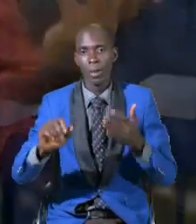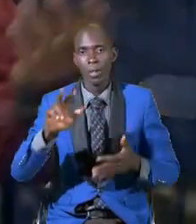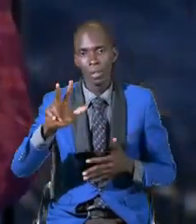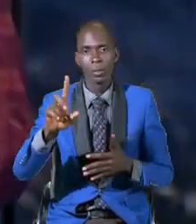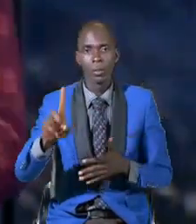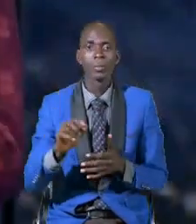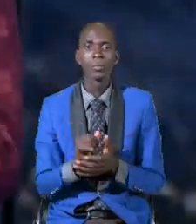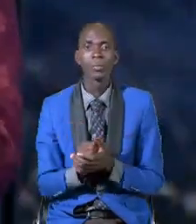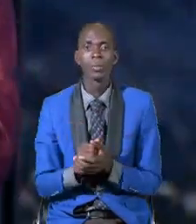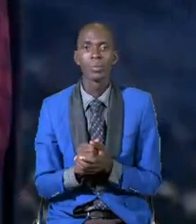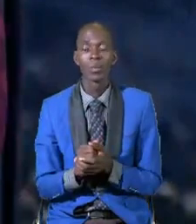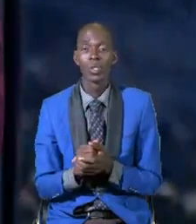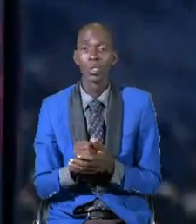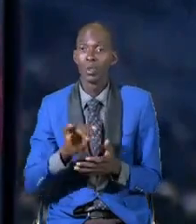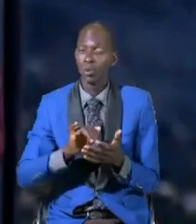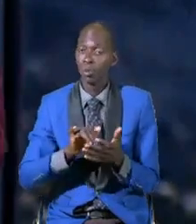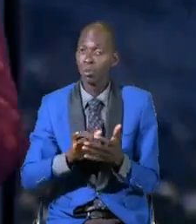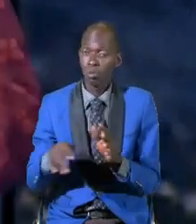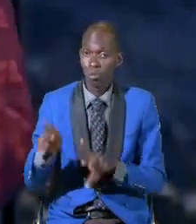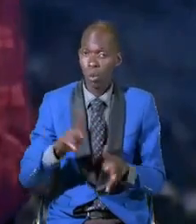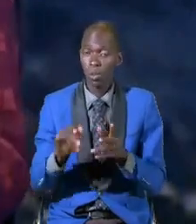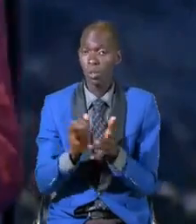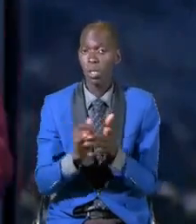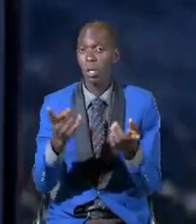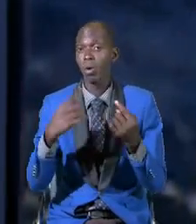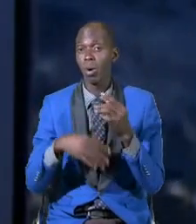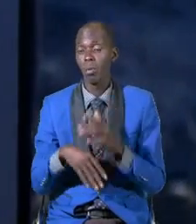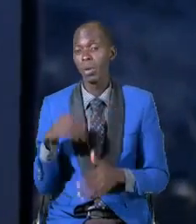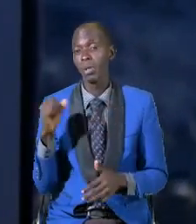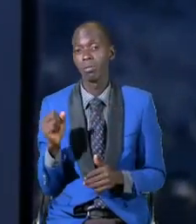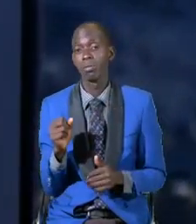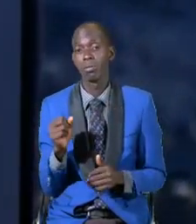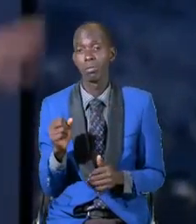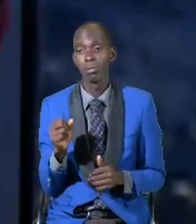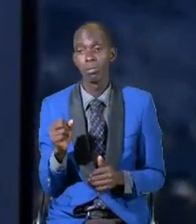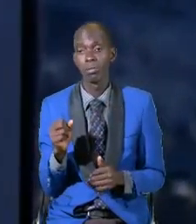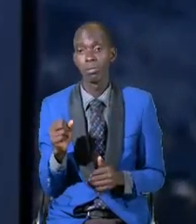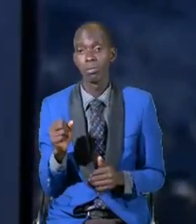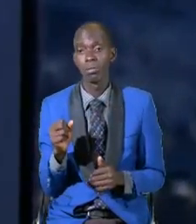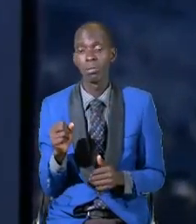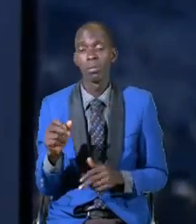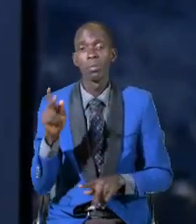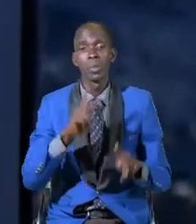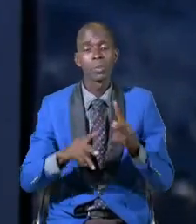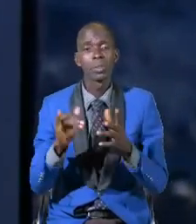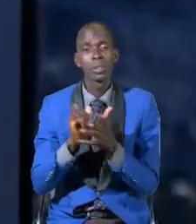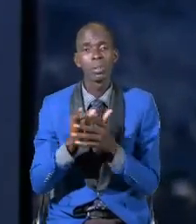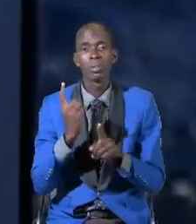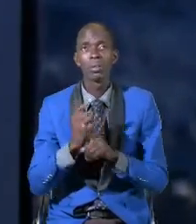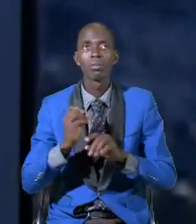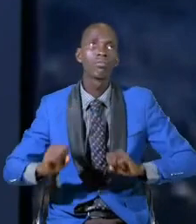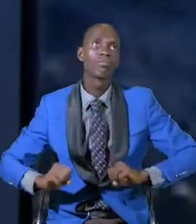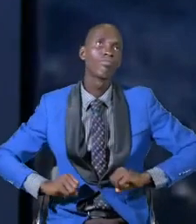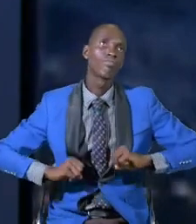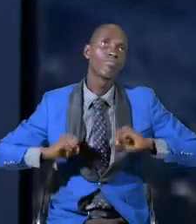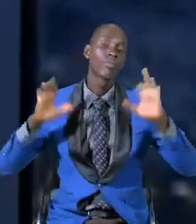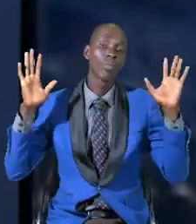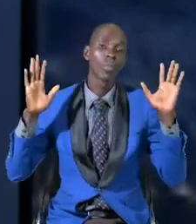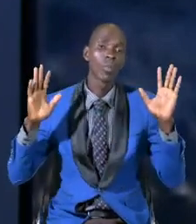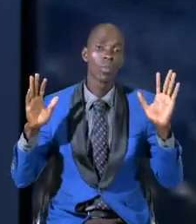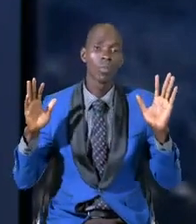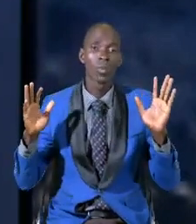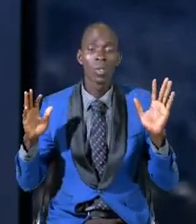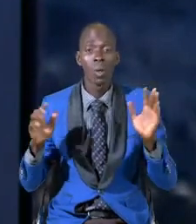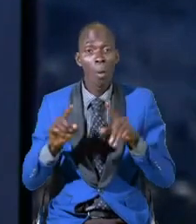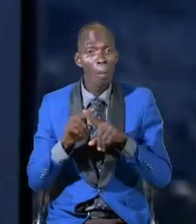Those who cop out, those who just gave up, but the men that